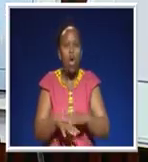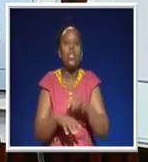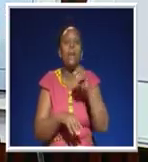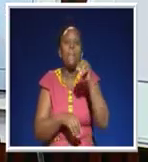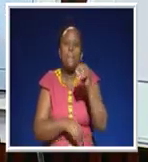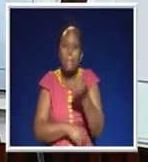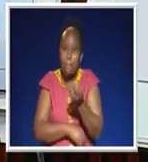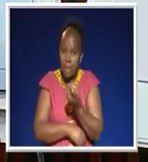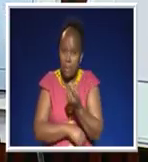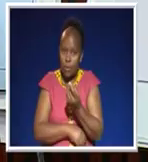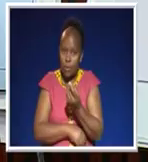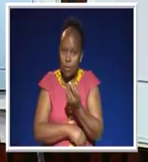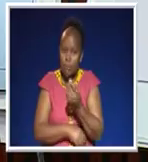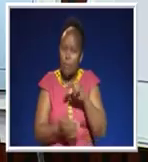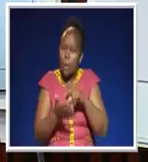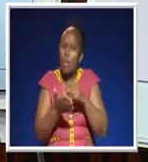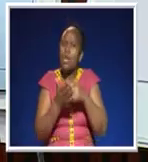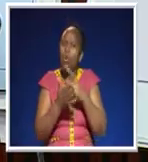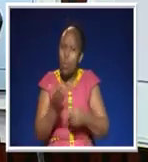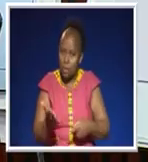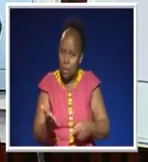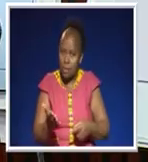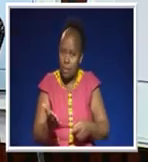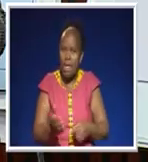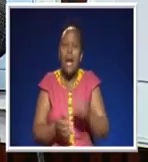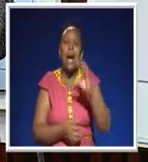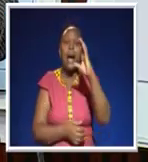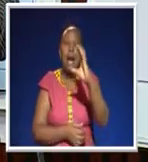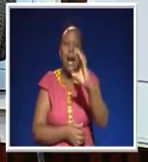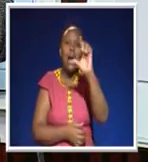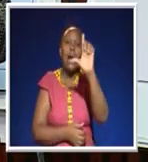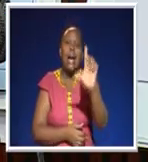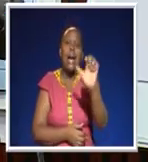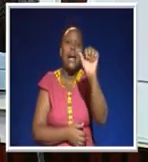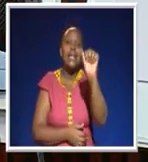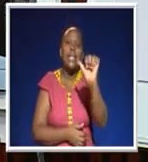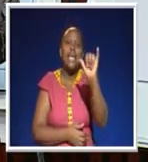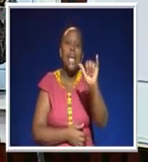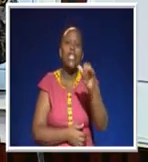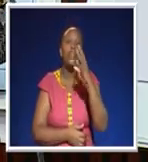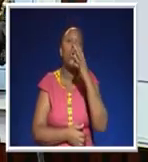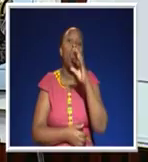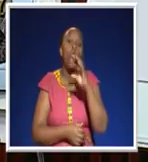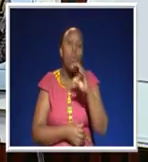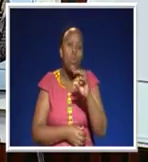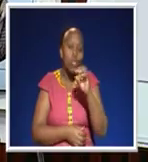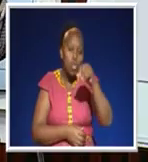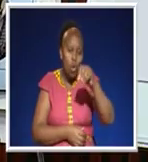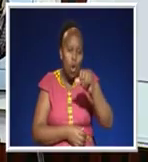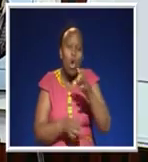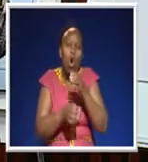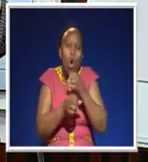particles. Therefore, we can say clay soil holds a lot of water.